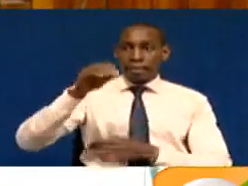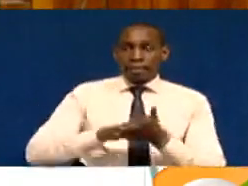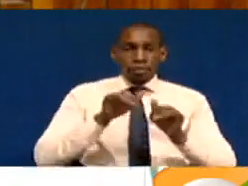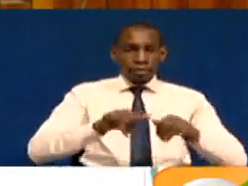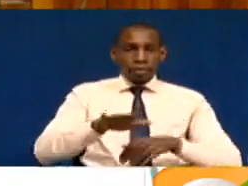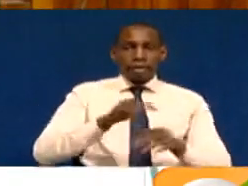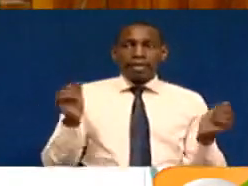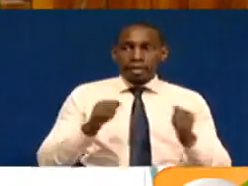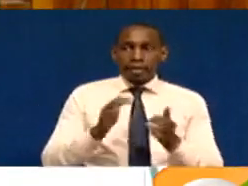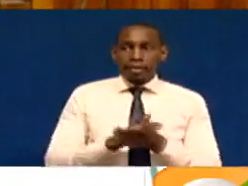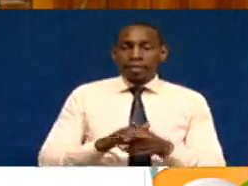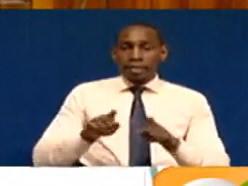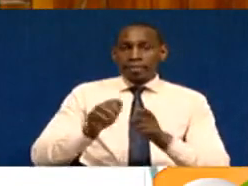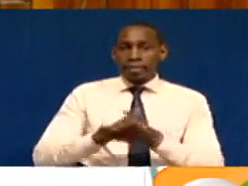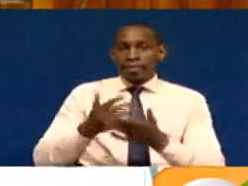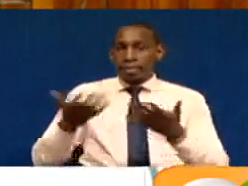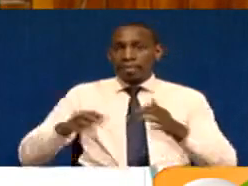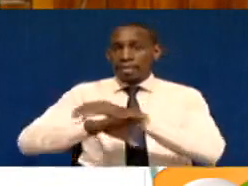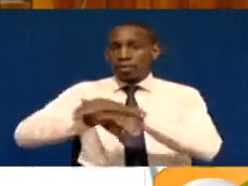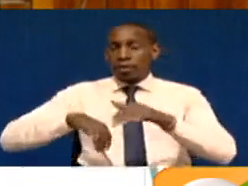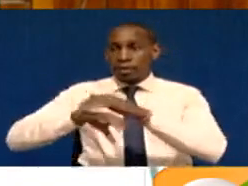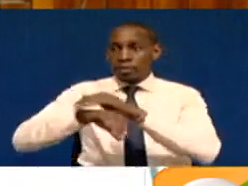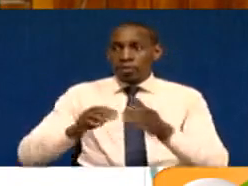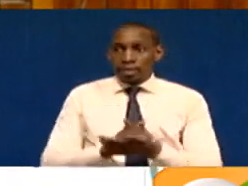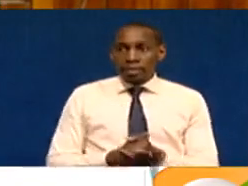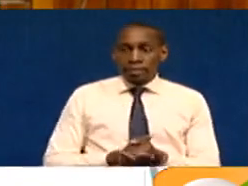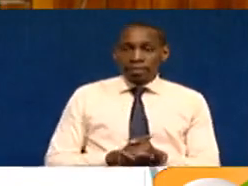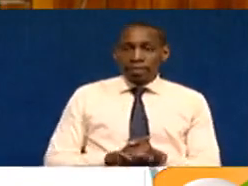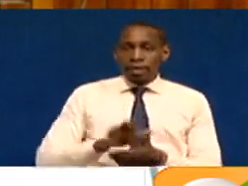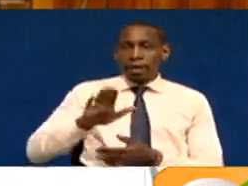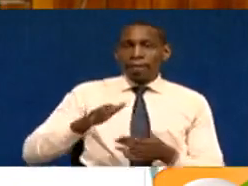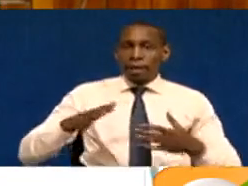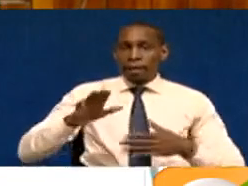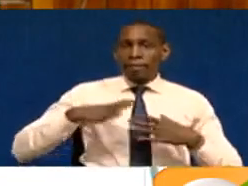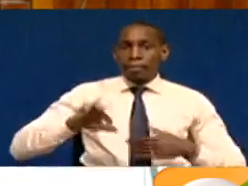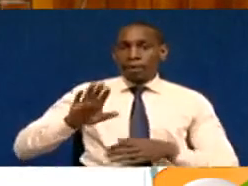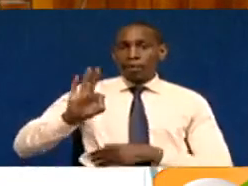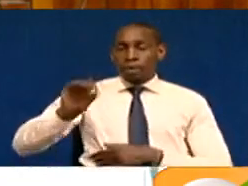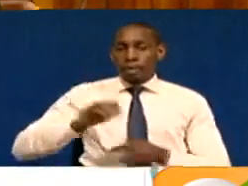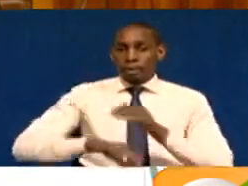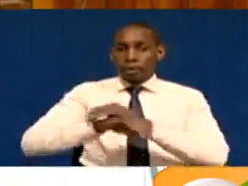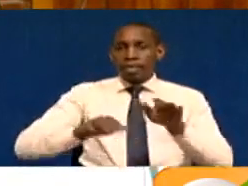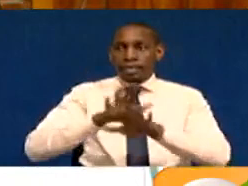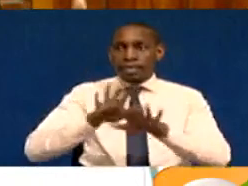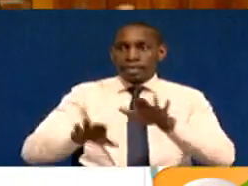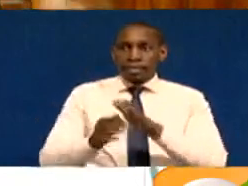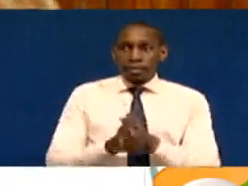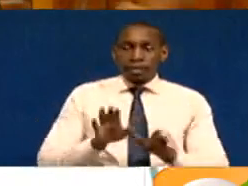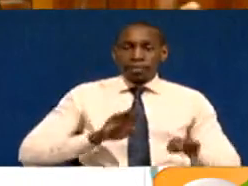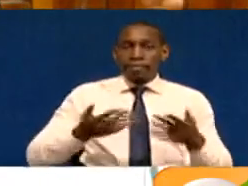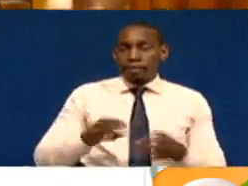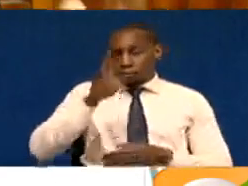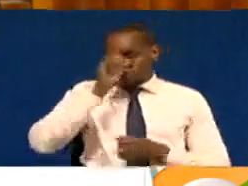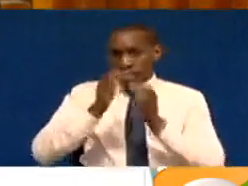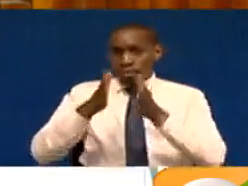kwa baridi. Tuliibiwa. Watu wako walikuwa thugs. Walikuja wakatuibia everything. Hawaku behave like they